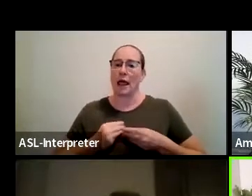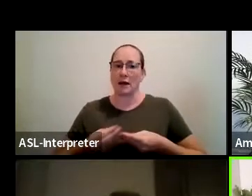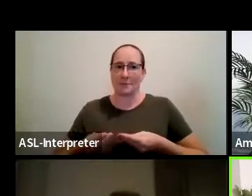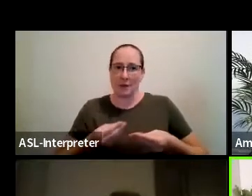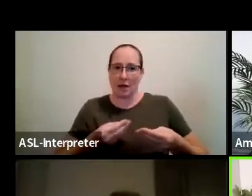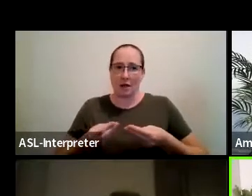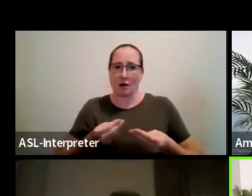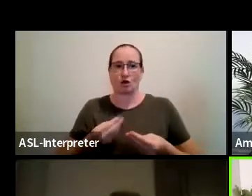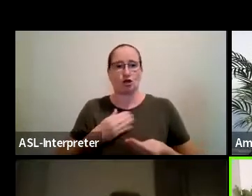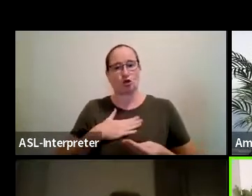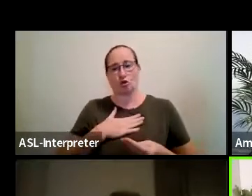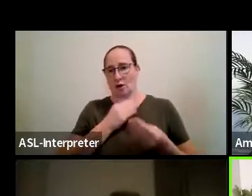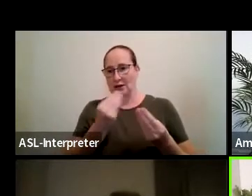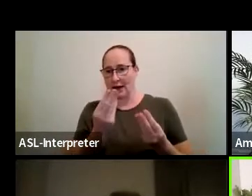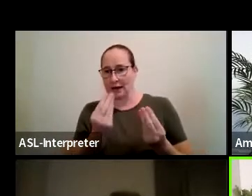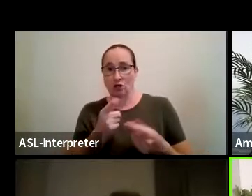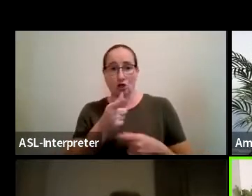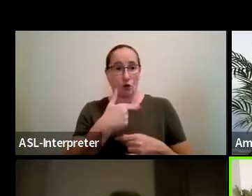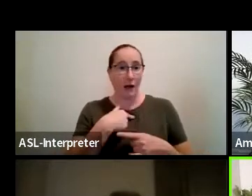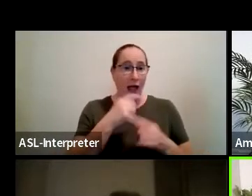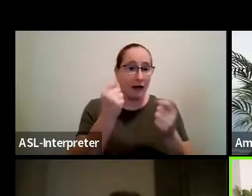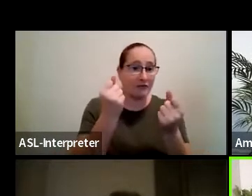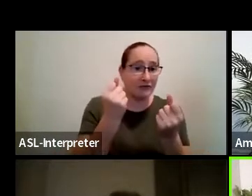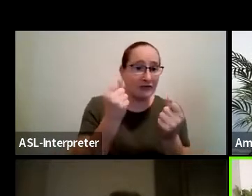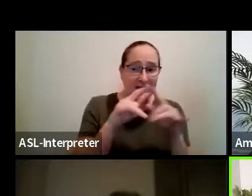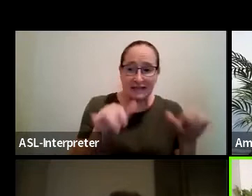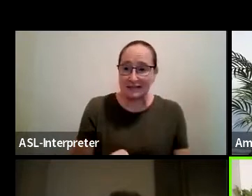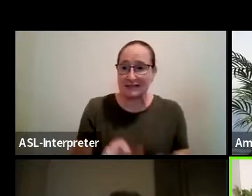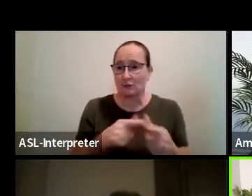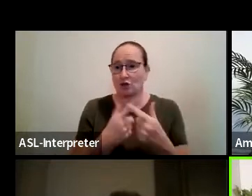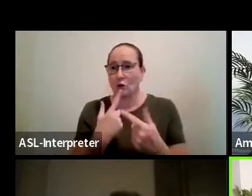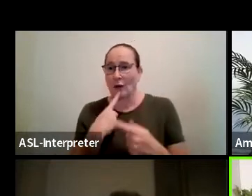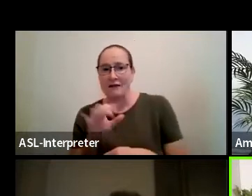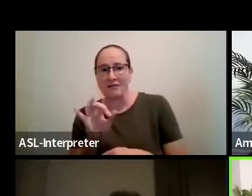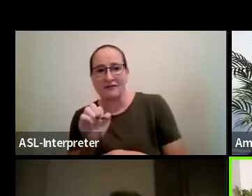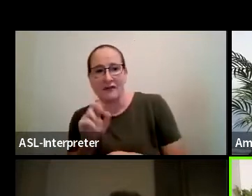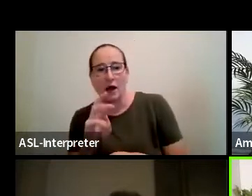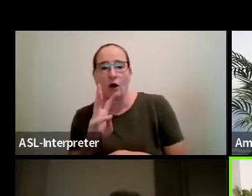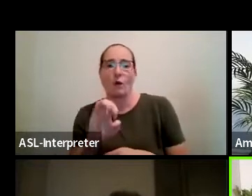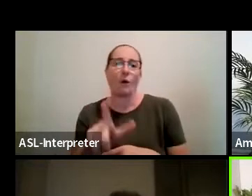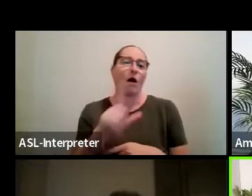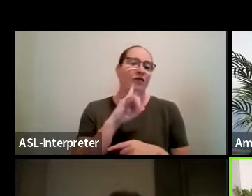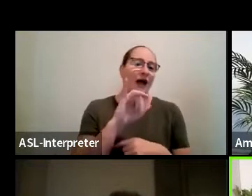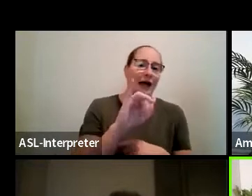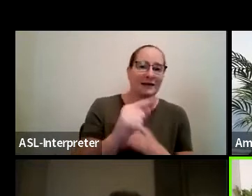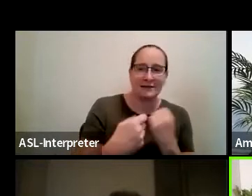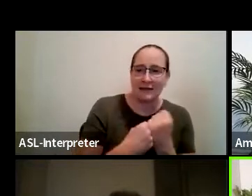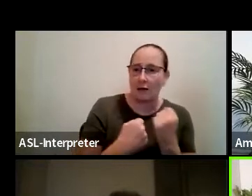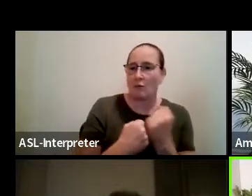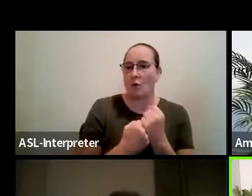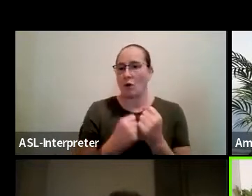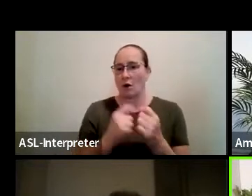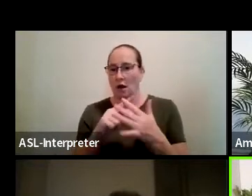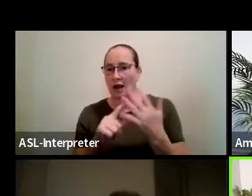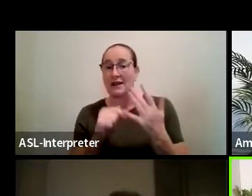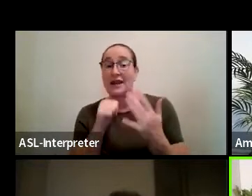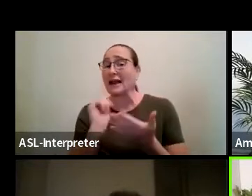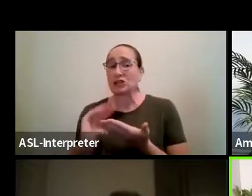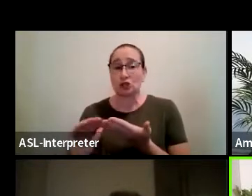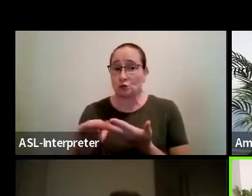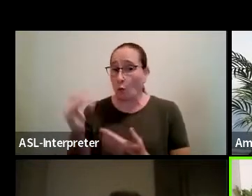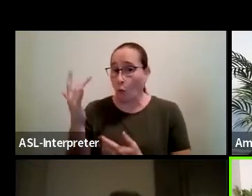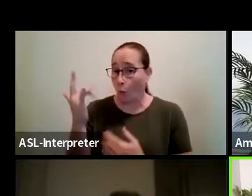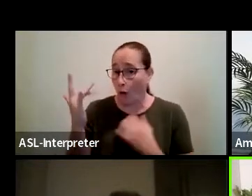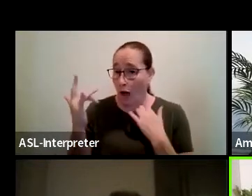So the systems, do you have the computational systems? Do you have the firewalls? Do you have the IT support? And that does not become an excuse as to